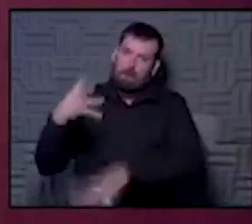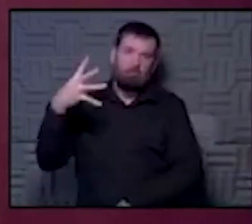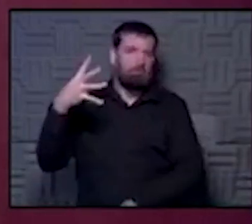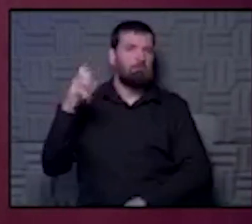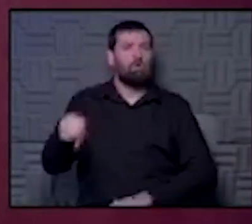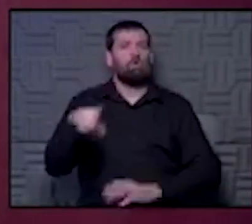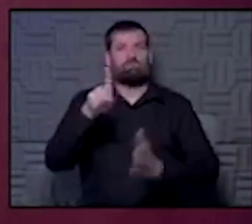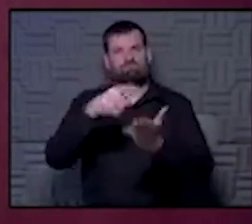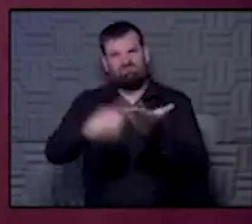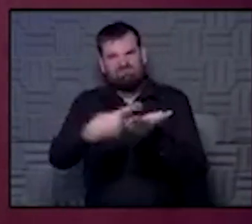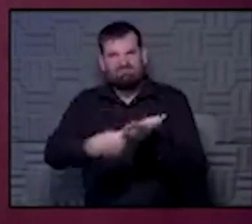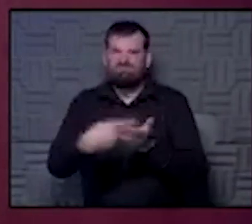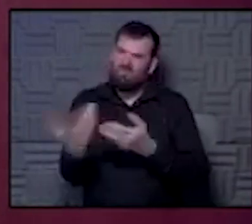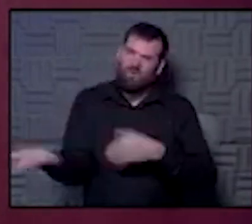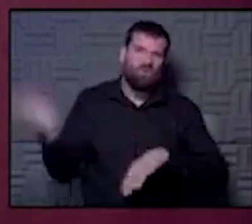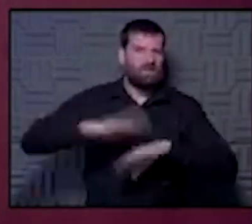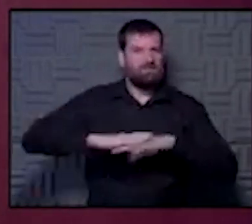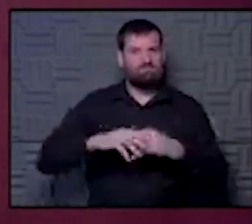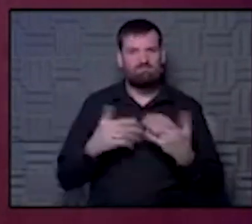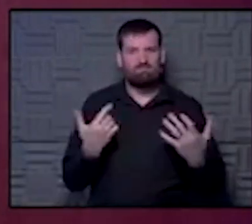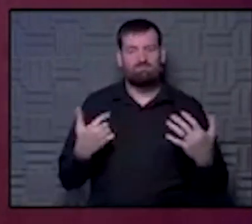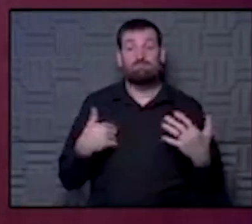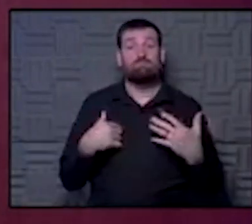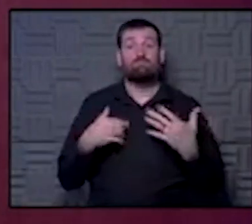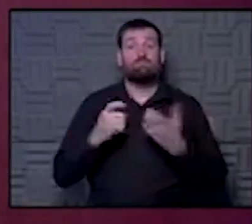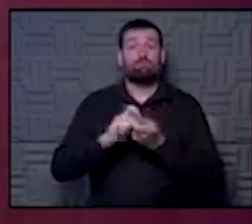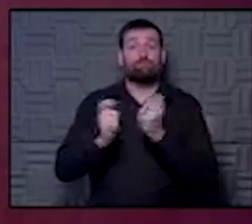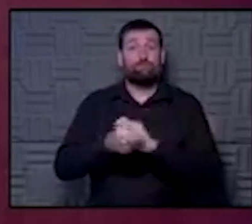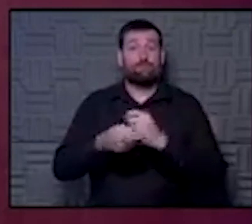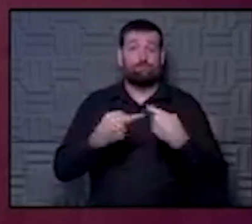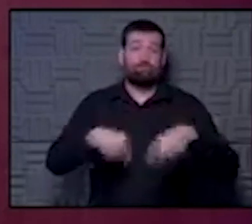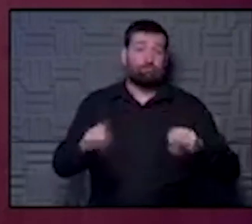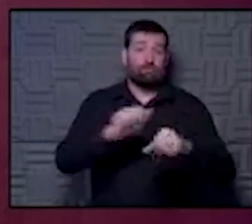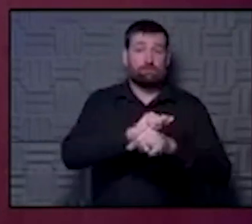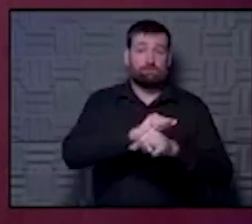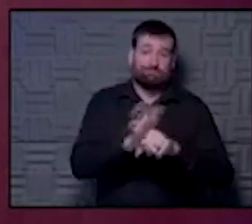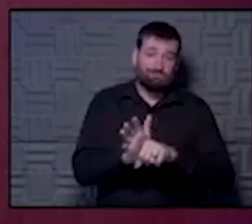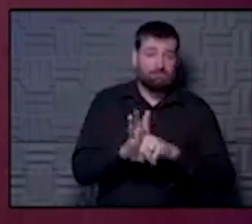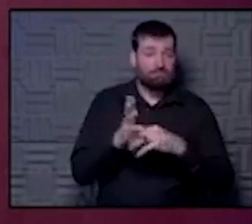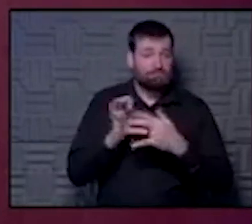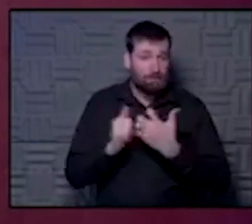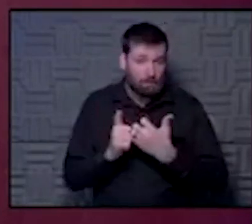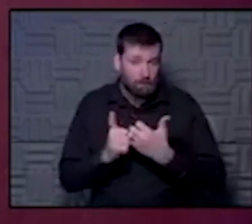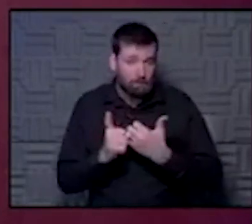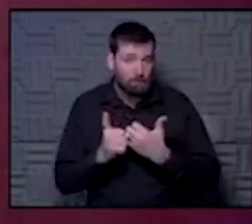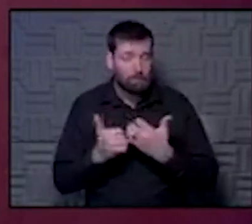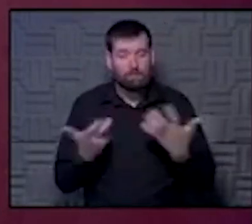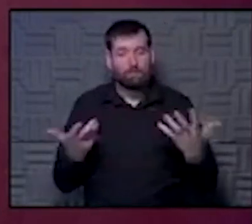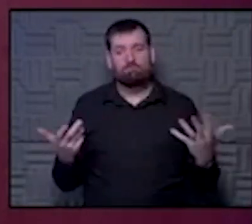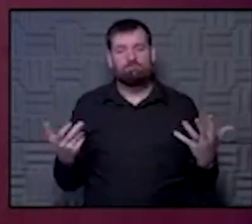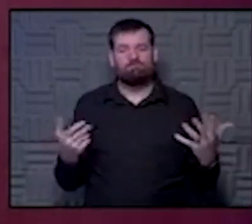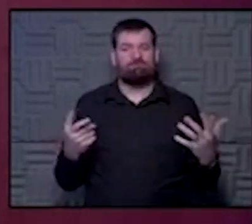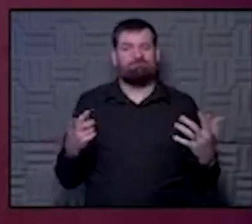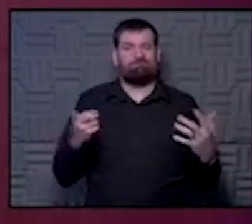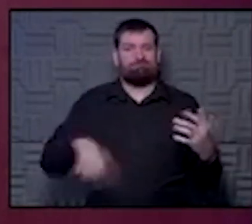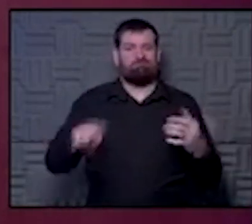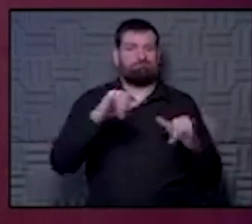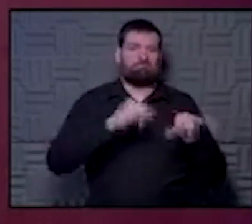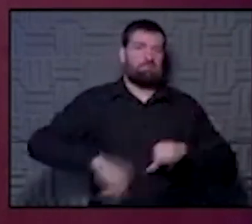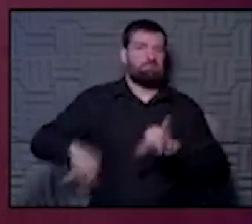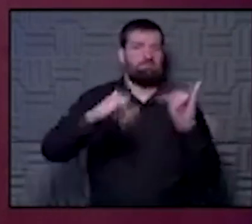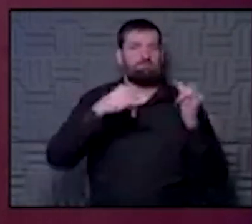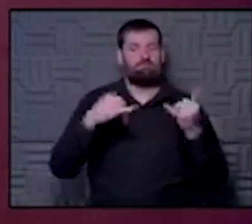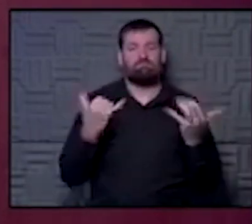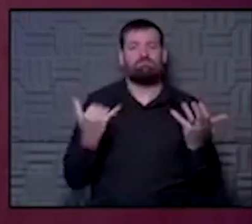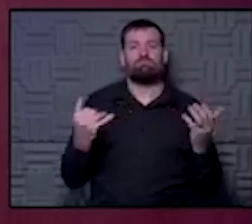all day about what respiratory therapy does. How it's changed during the pandemic. I think like everyone else, everyone just